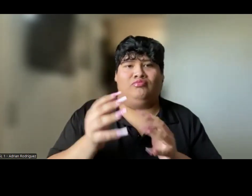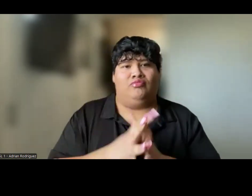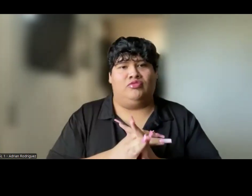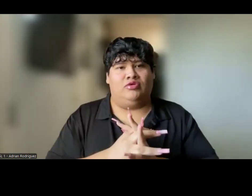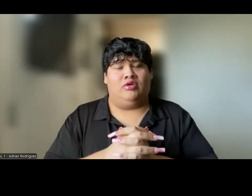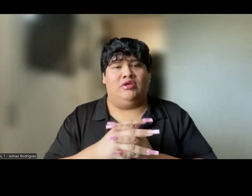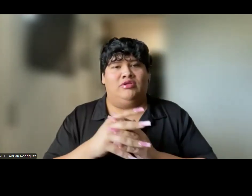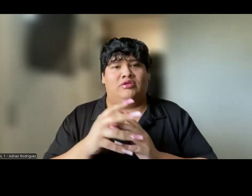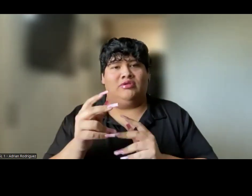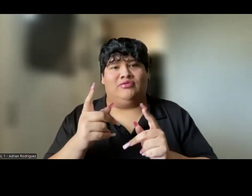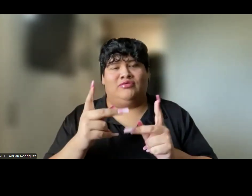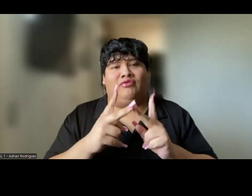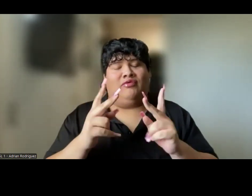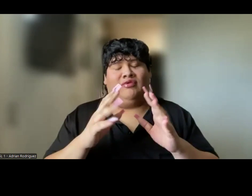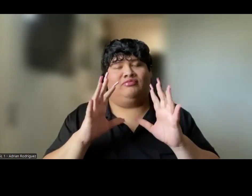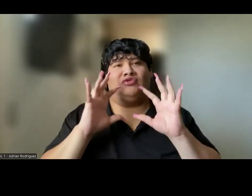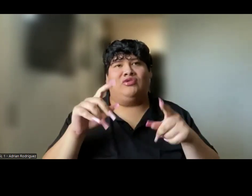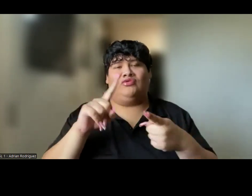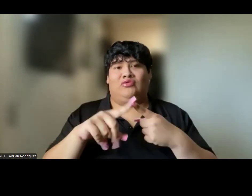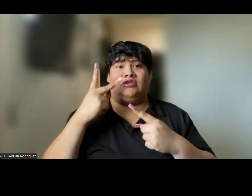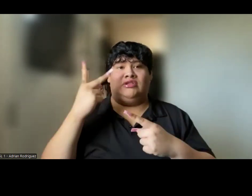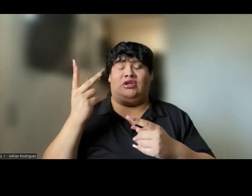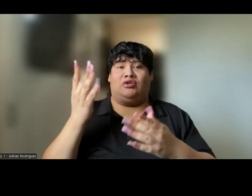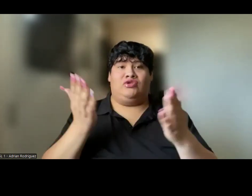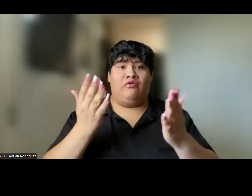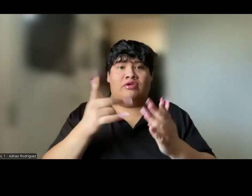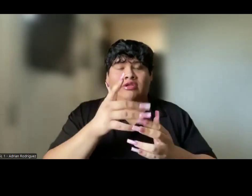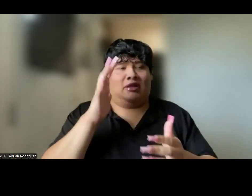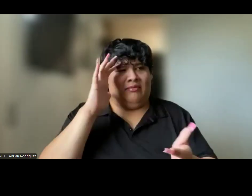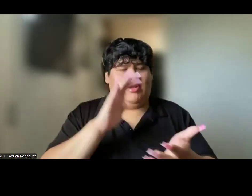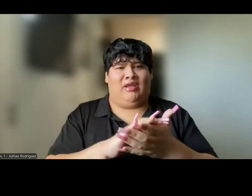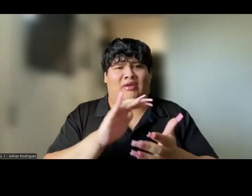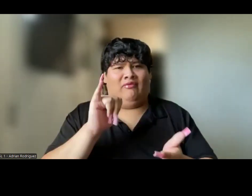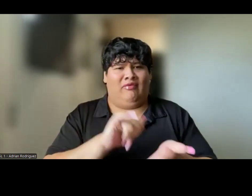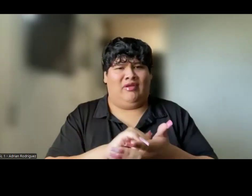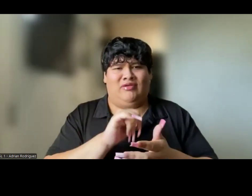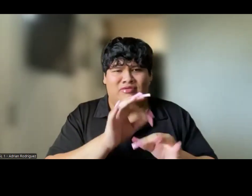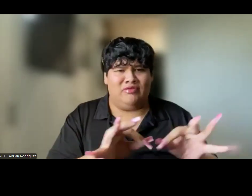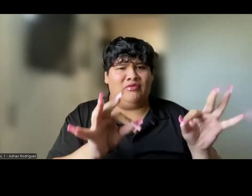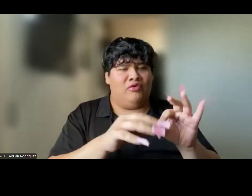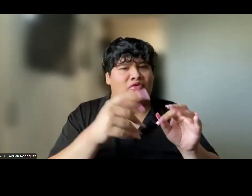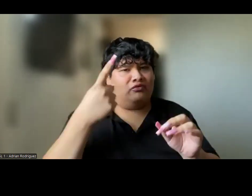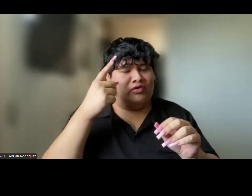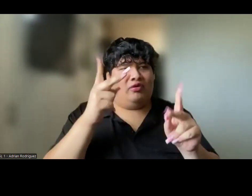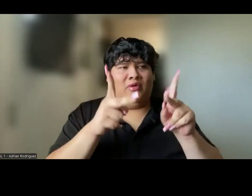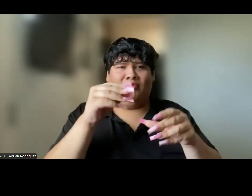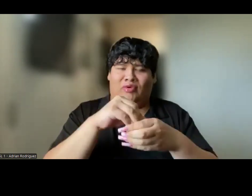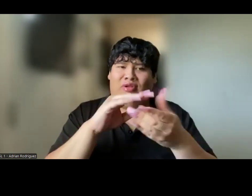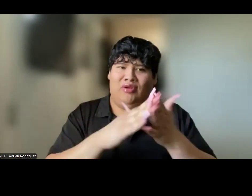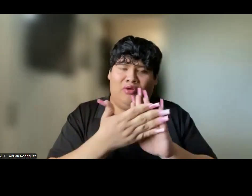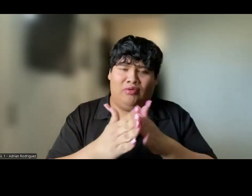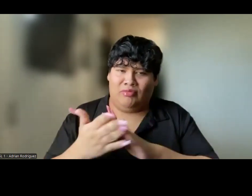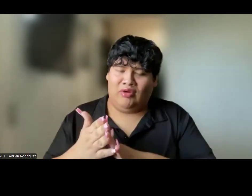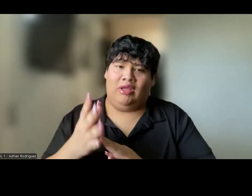see such a strong attack on services that we believe are necessary and important to sustain people in the community. So